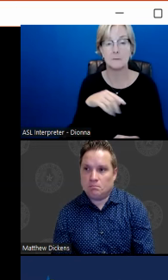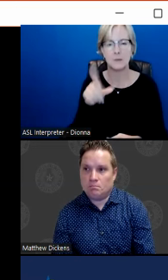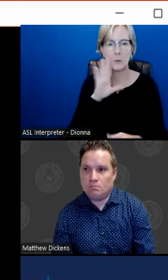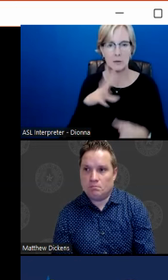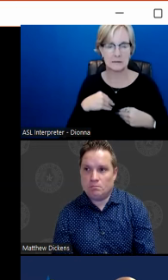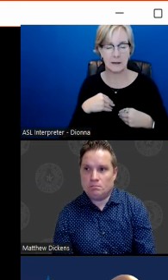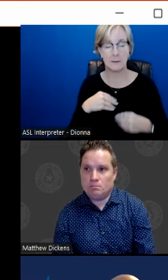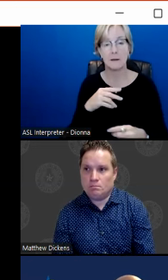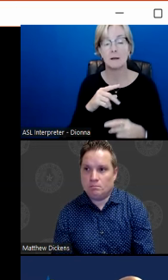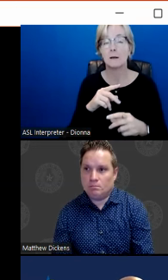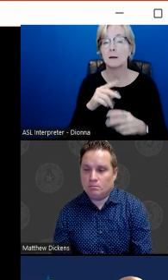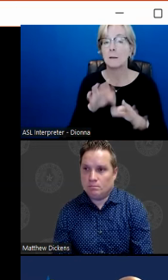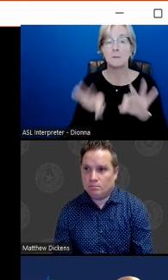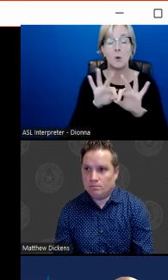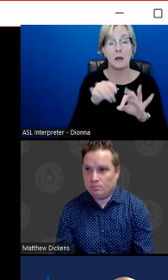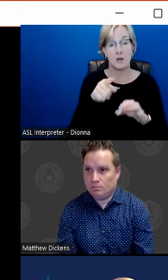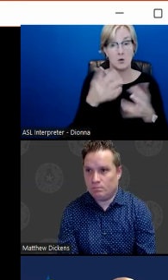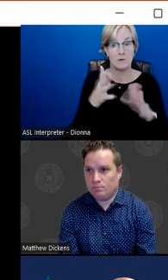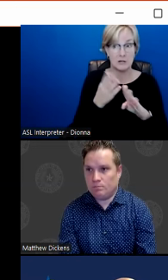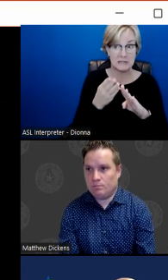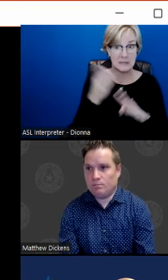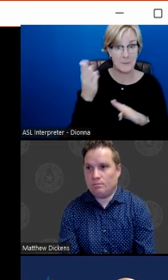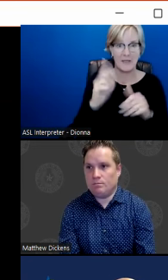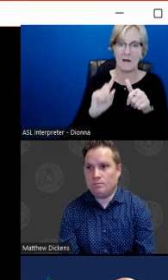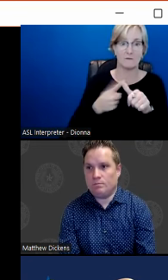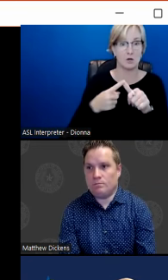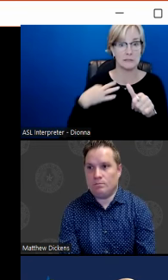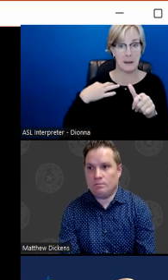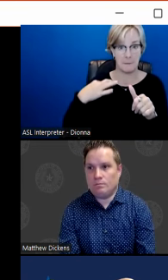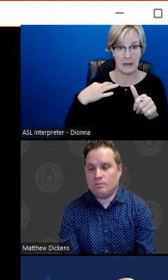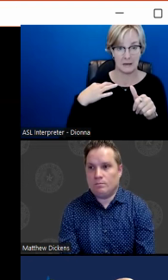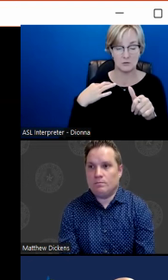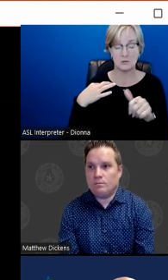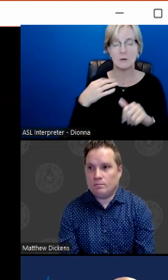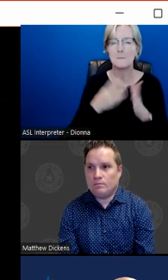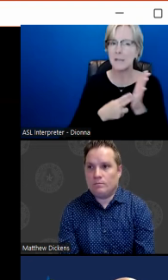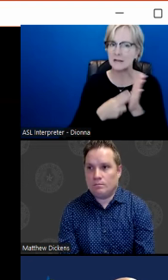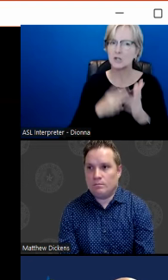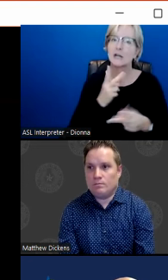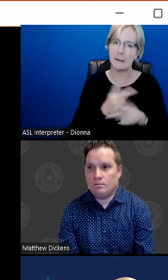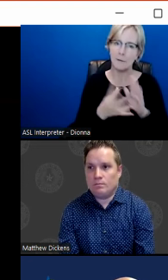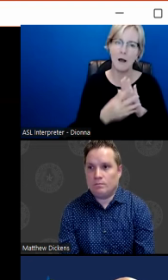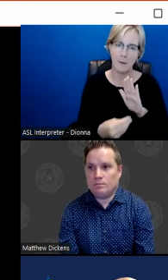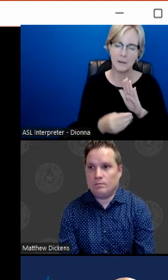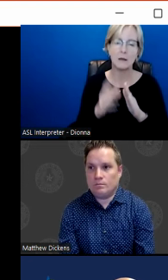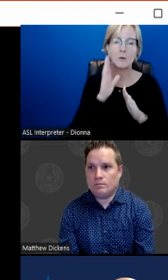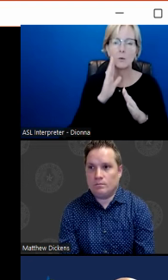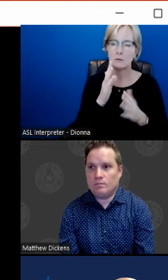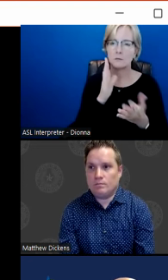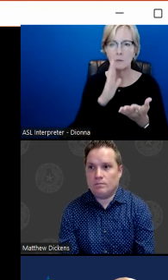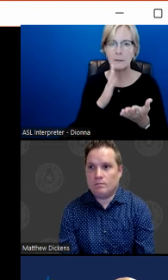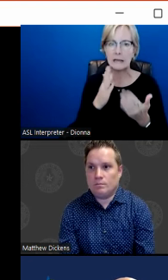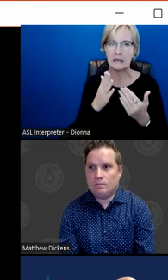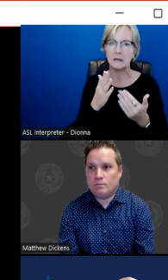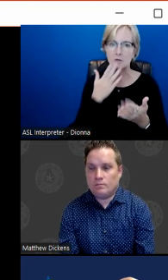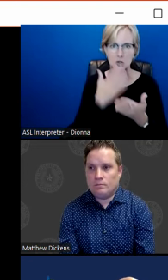a key point here is once you submit that original application, make sure you keep a copy of that. That will come in very handy